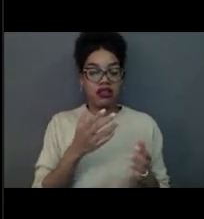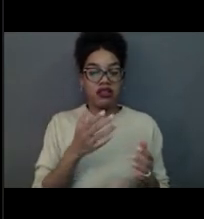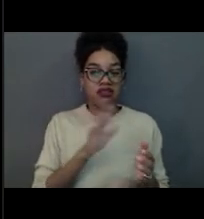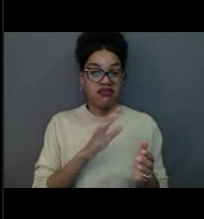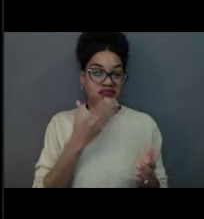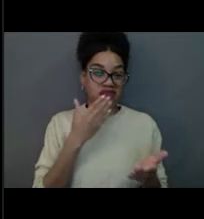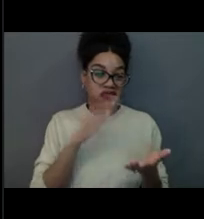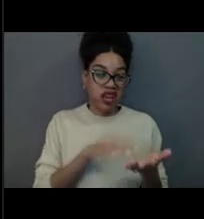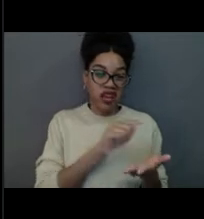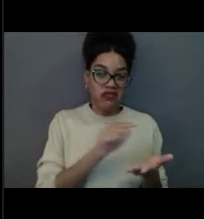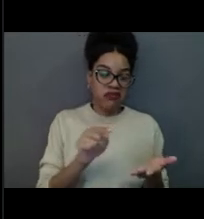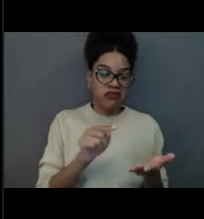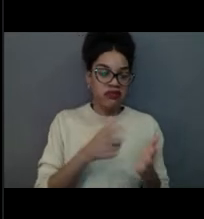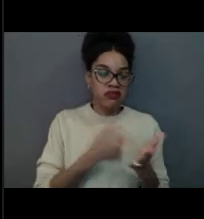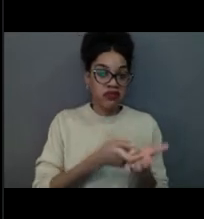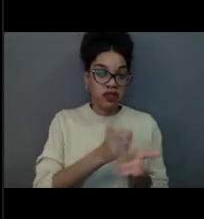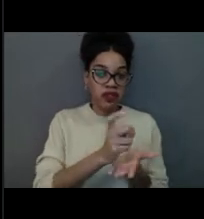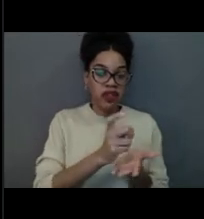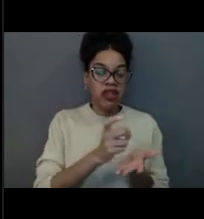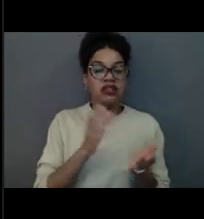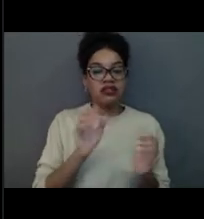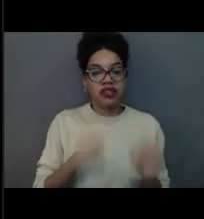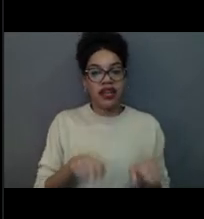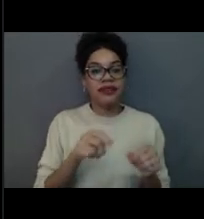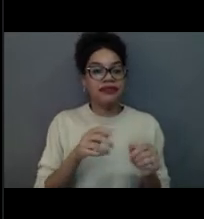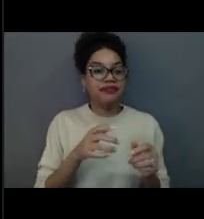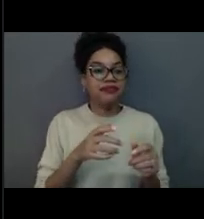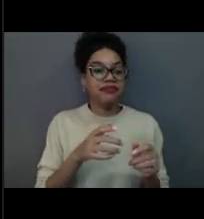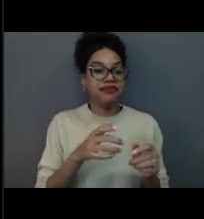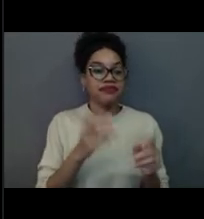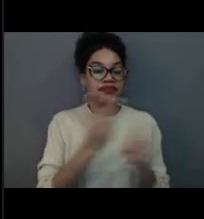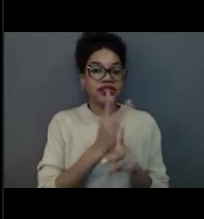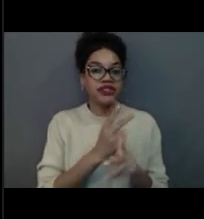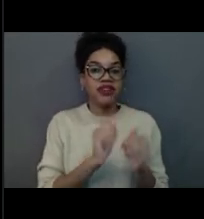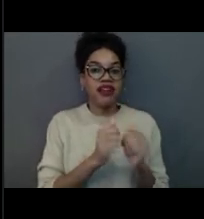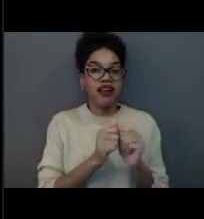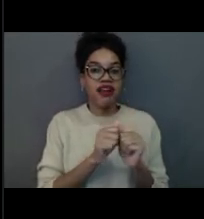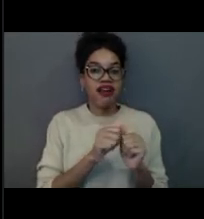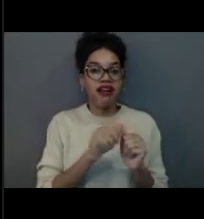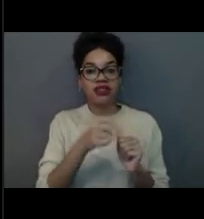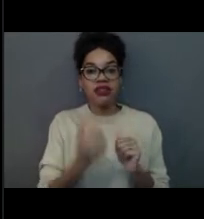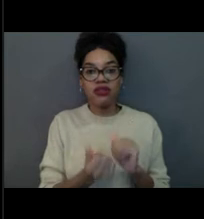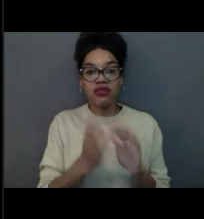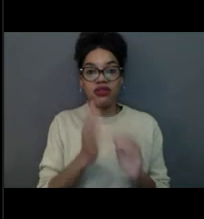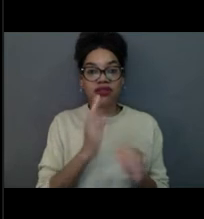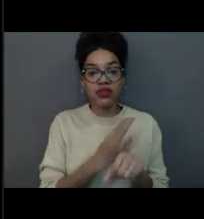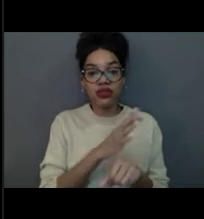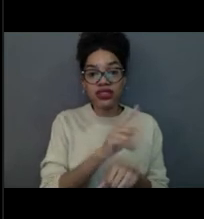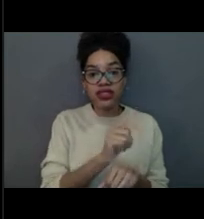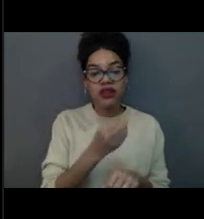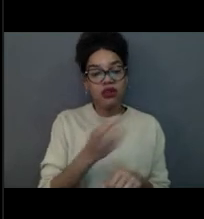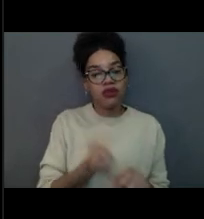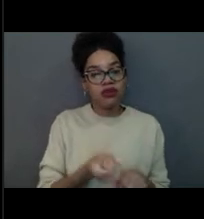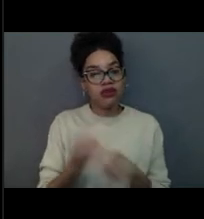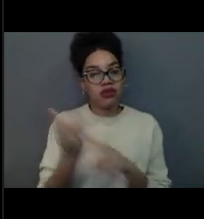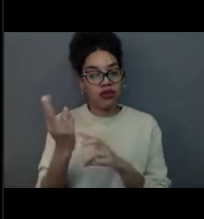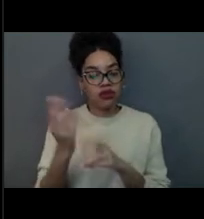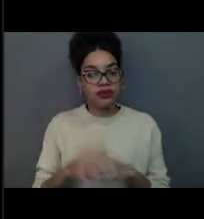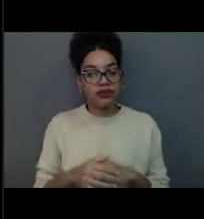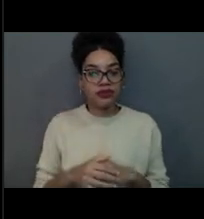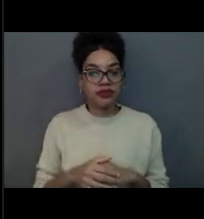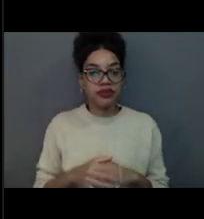to rework it to meet labeling requirements, or possibly rework it to meet a grade standard and resubmit it for a new